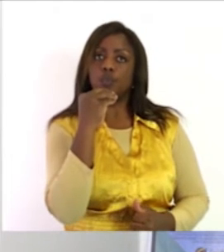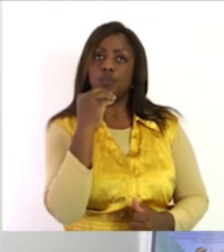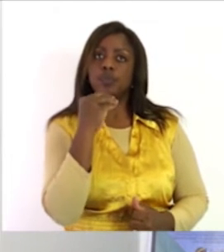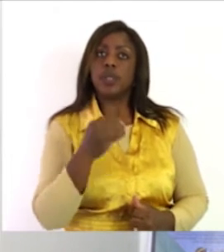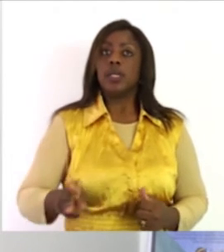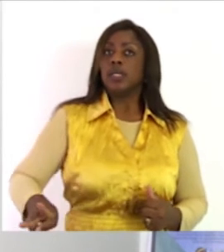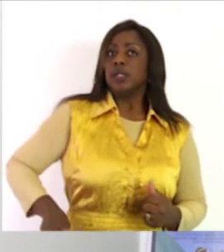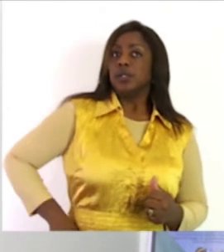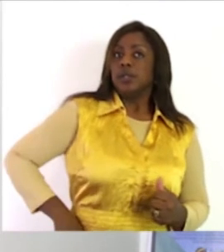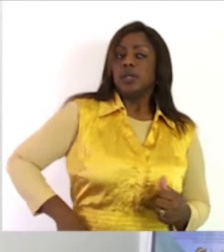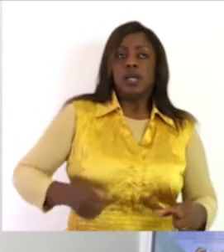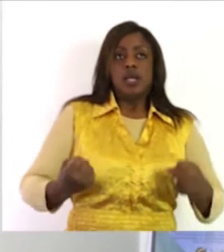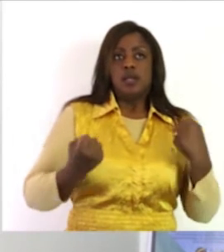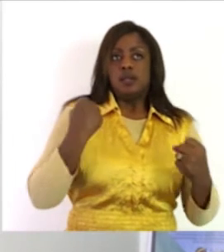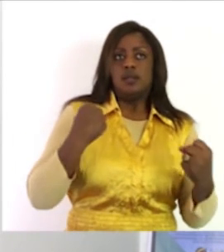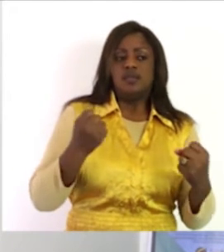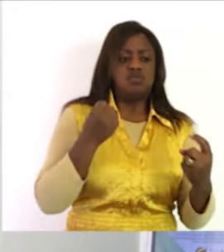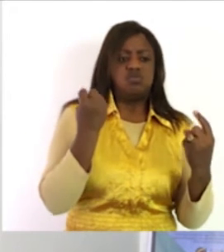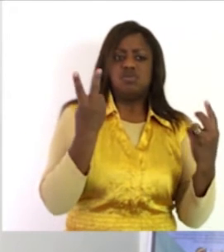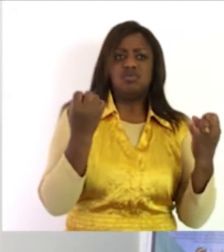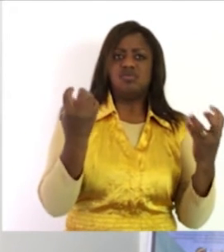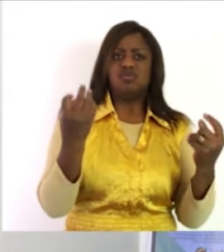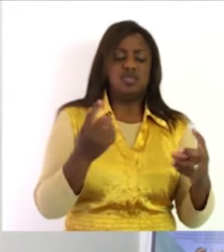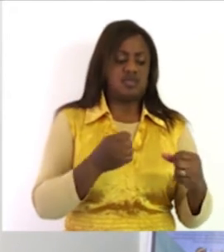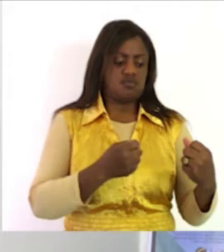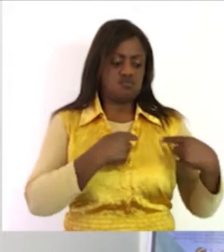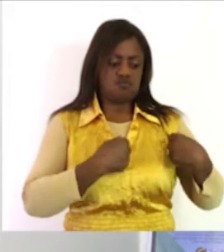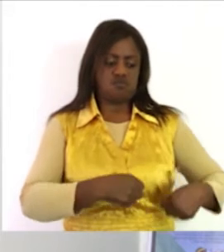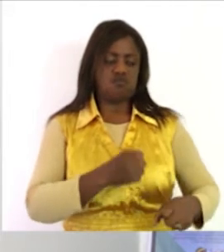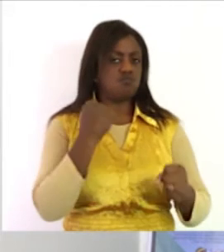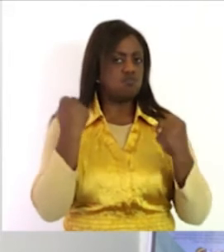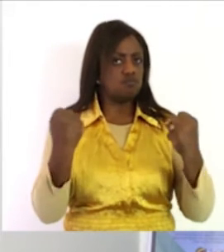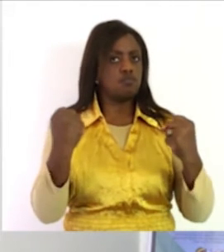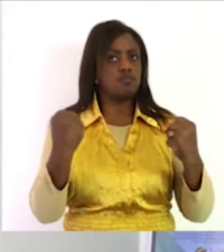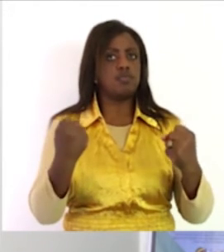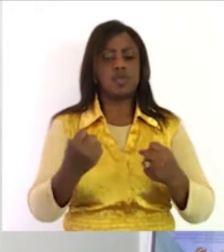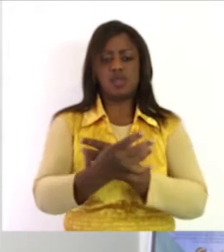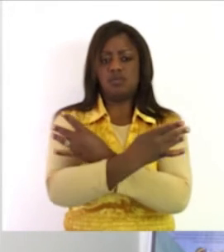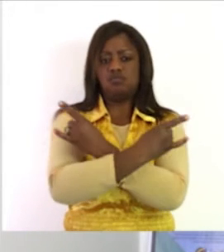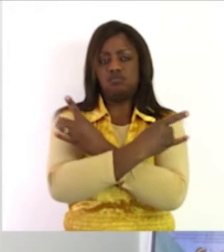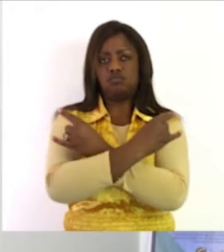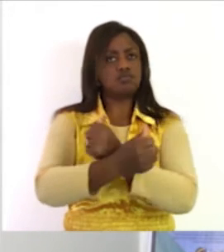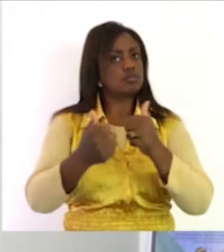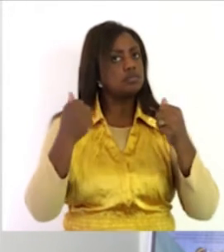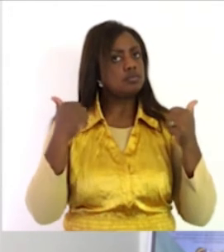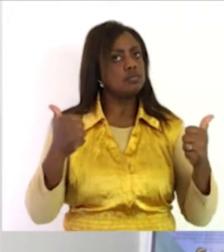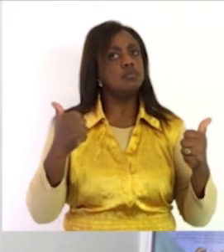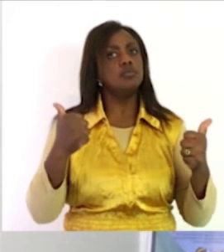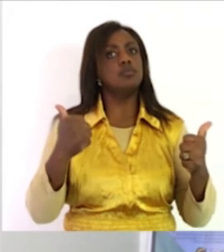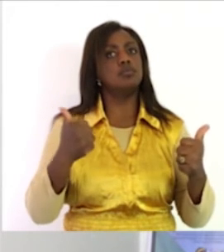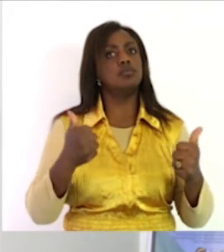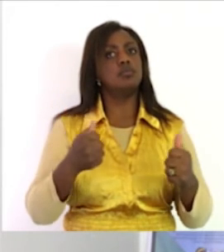benefits of exercise. You have a strong heart, you have better muscles,